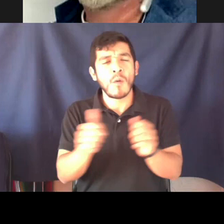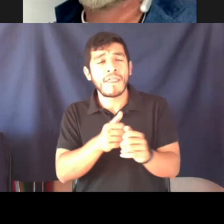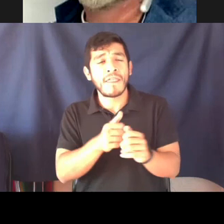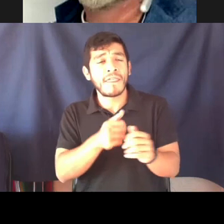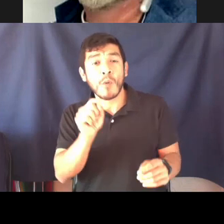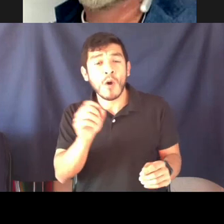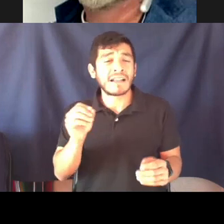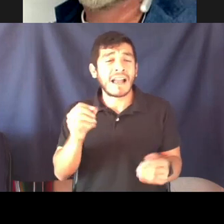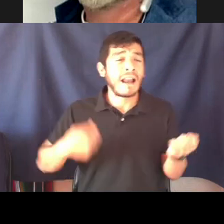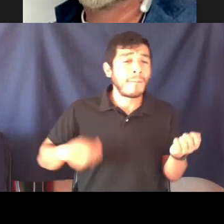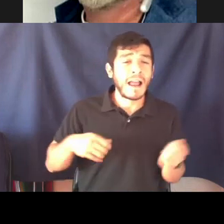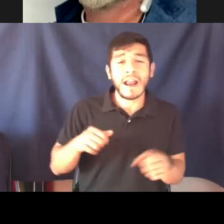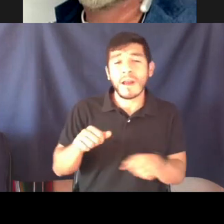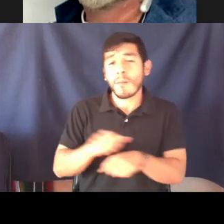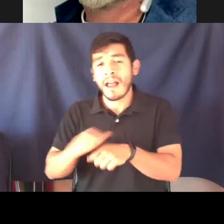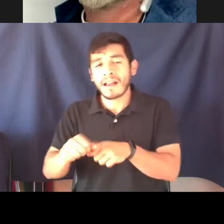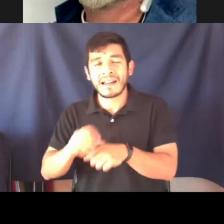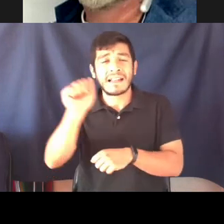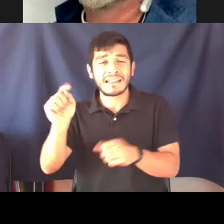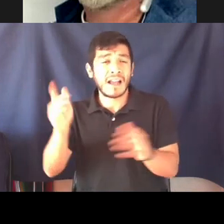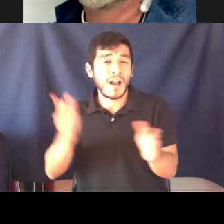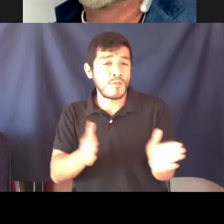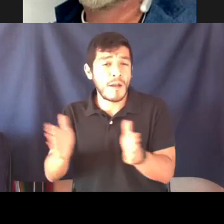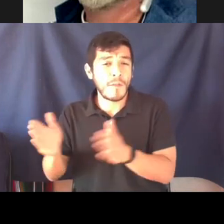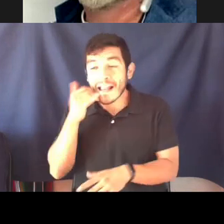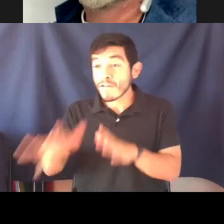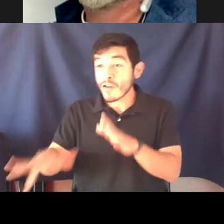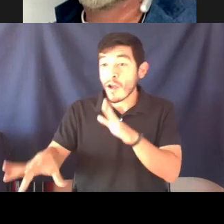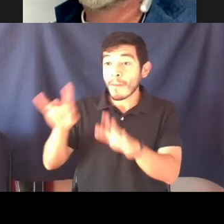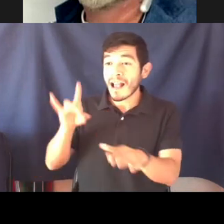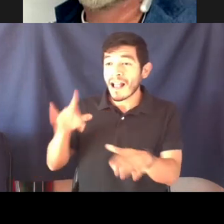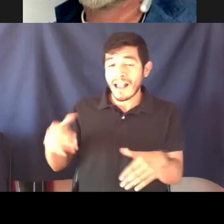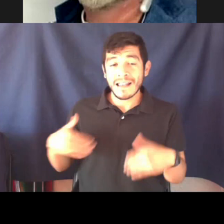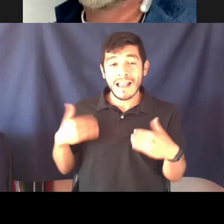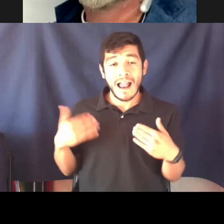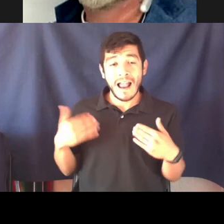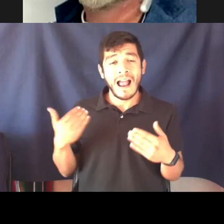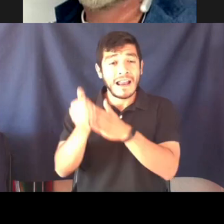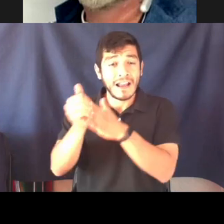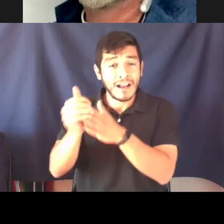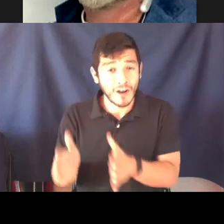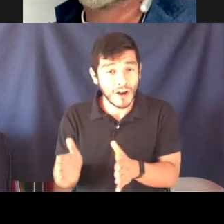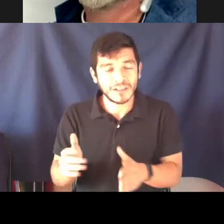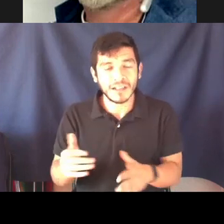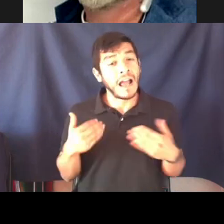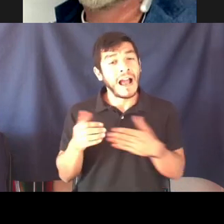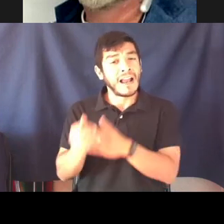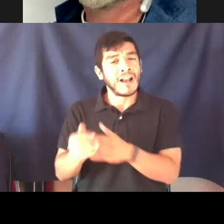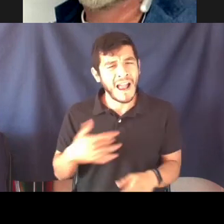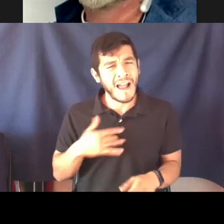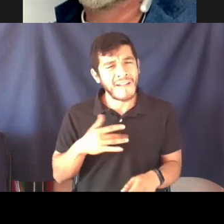picking young leaders, well, young leaders have busy schedules, right? And there was a lot in the literature about them ultimately not